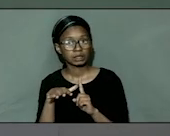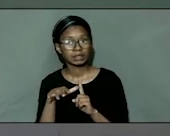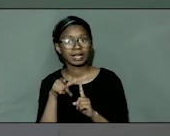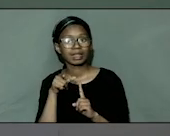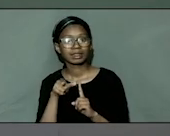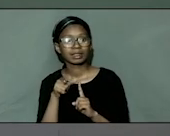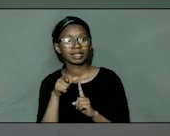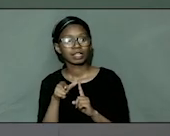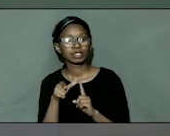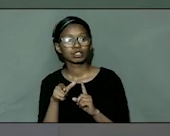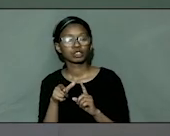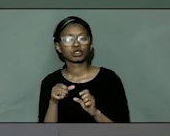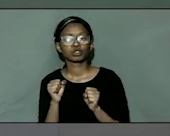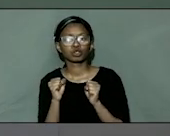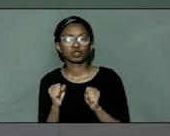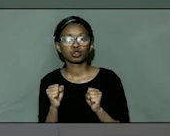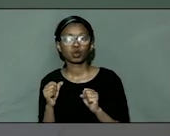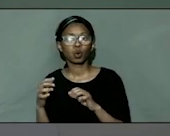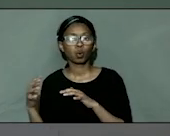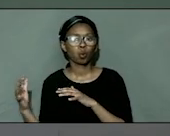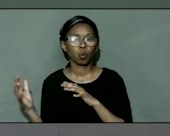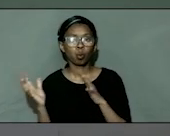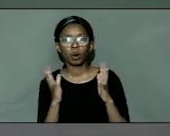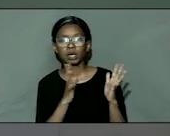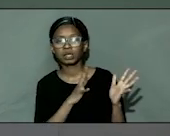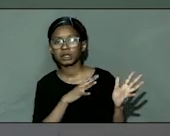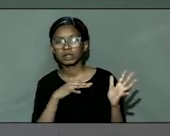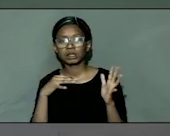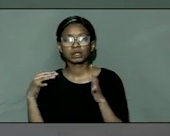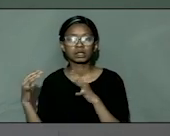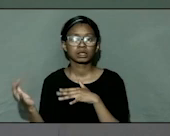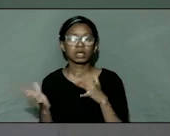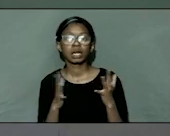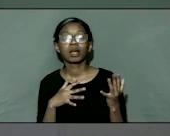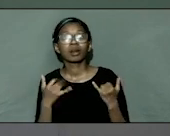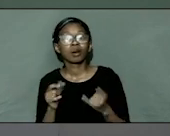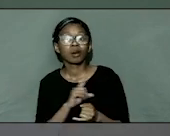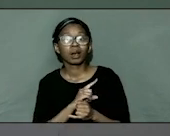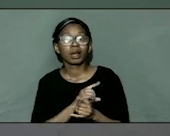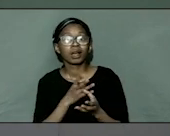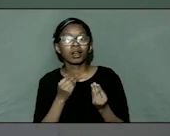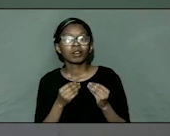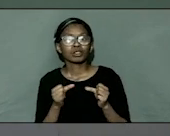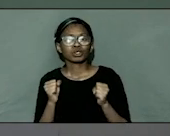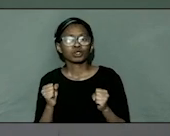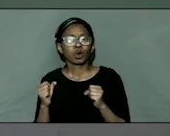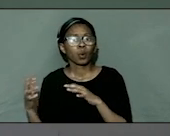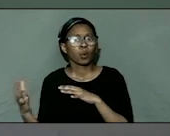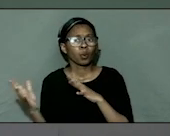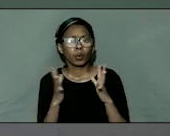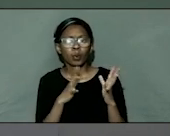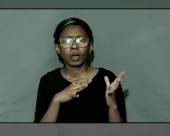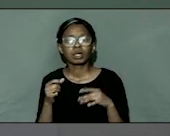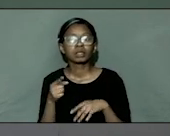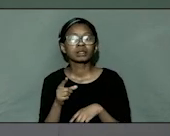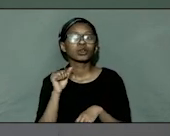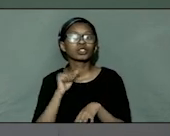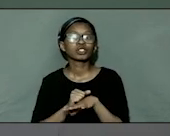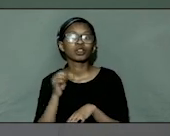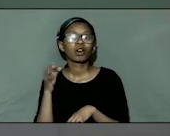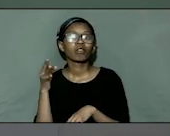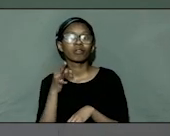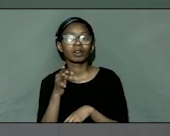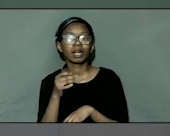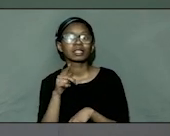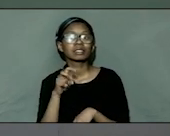Strong winds. Again. So due to strong winds, those stoneflies, they had to undergo what?